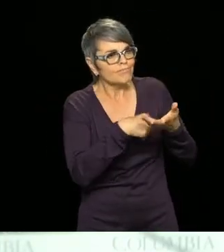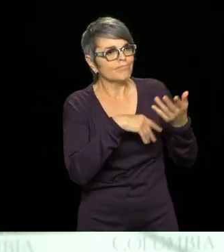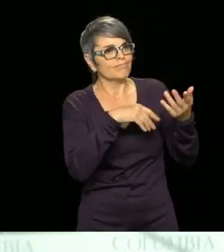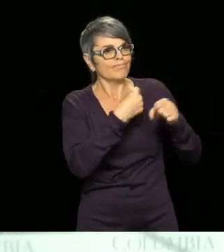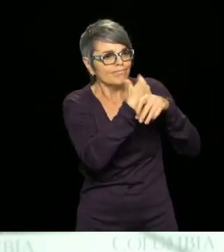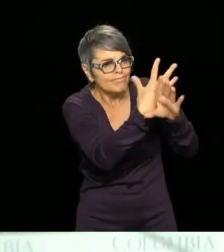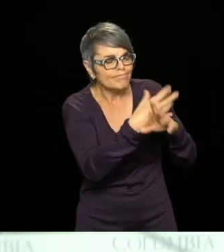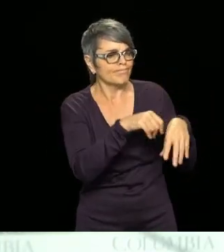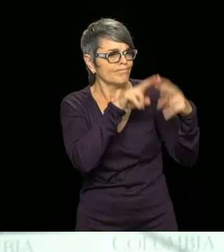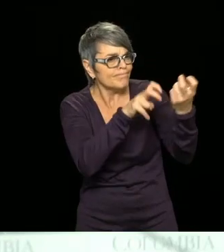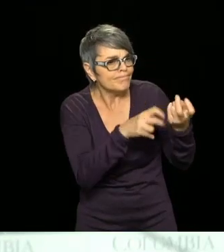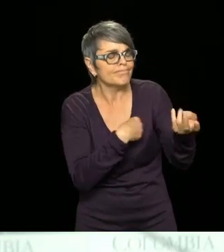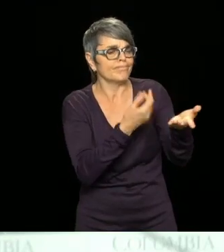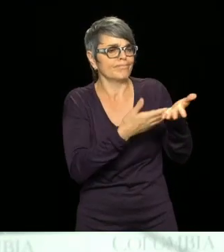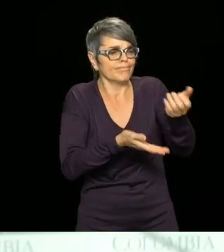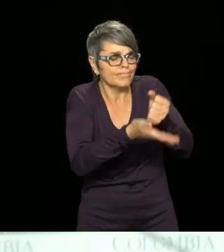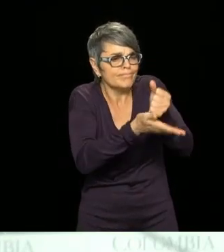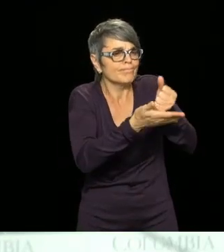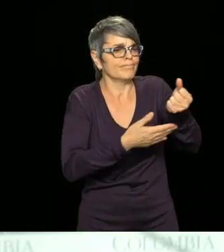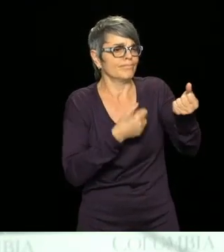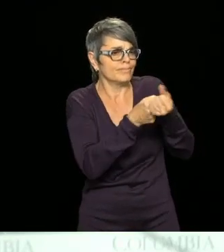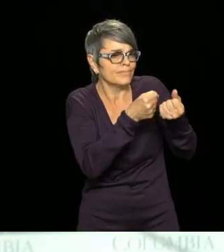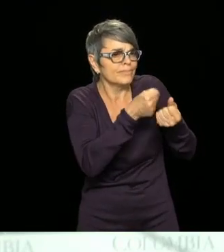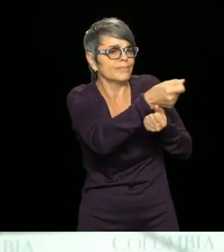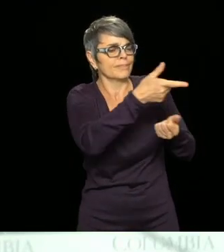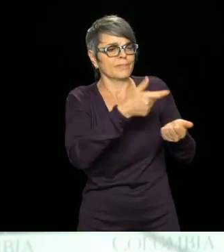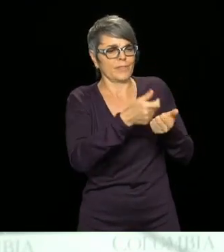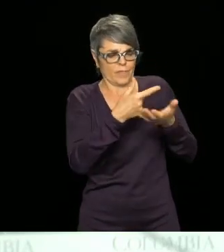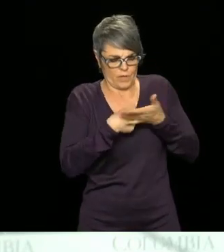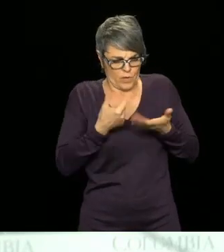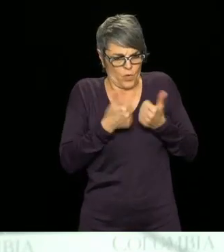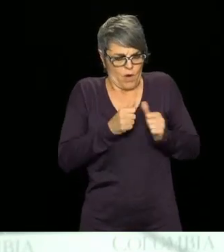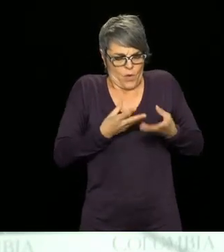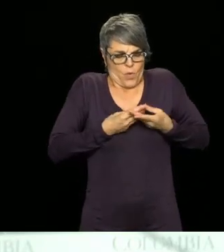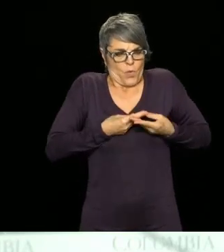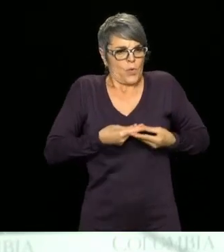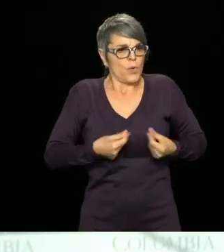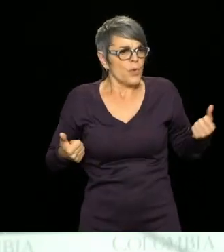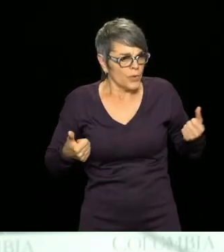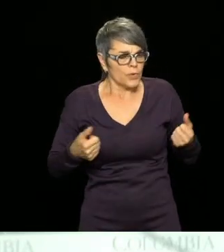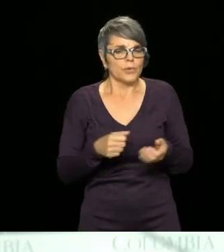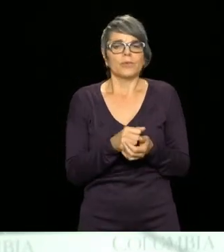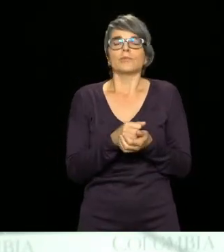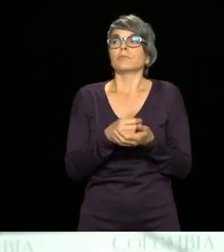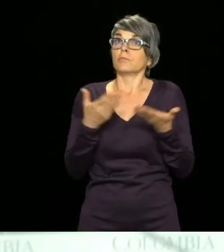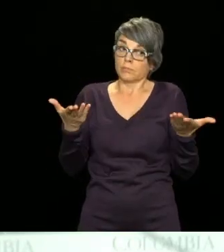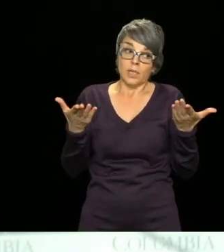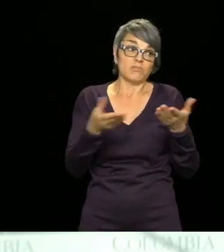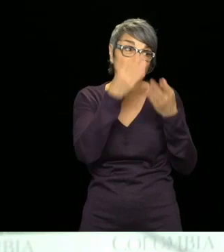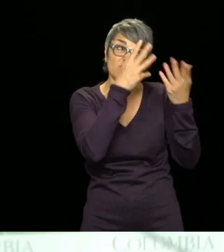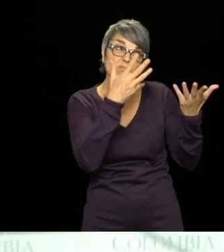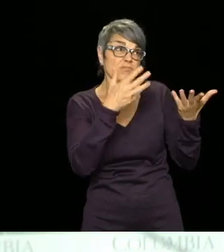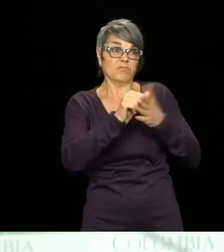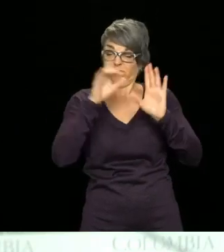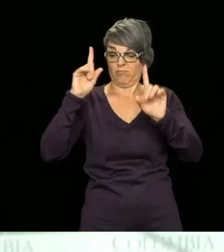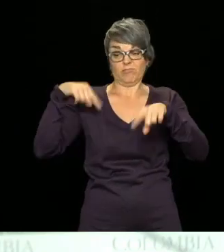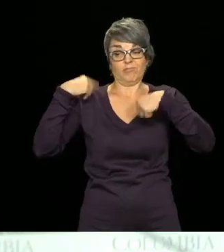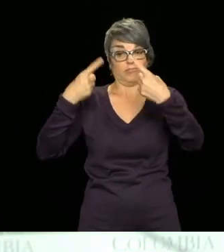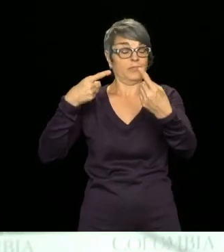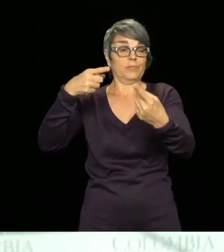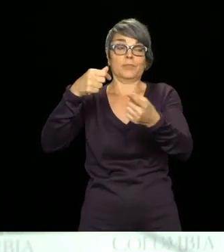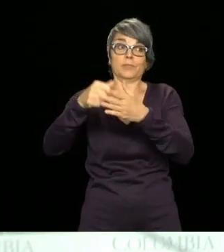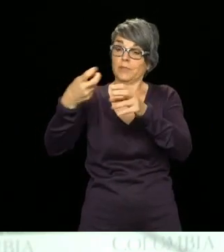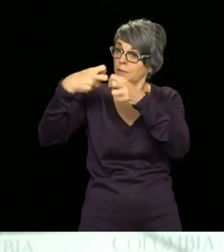from the perspective of making sure that people have the mobile ability to deliver service that didn't